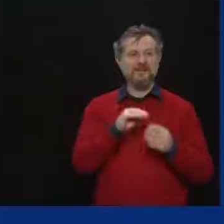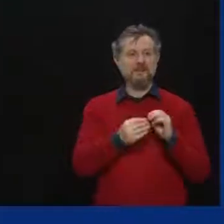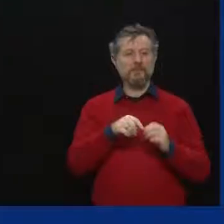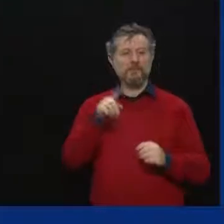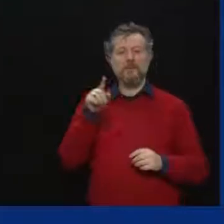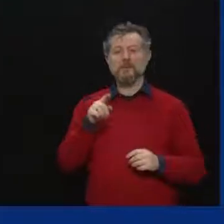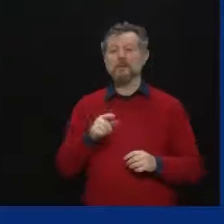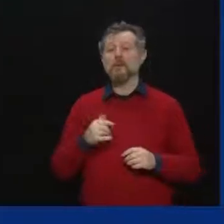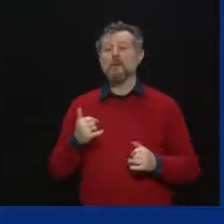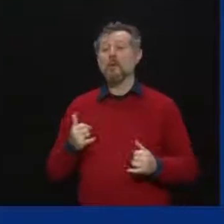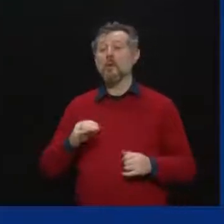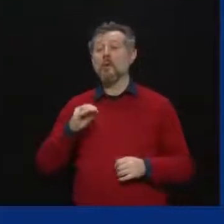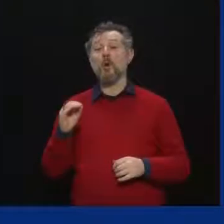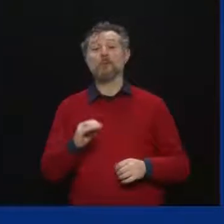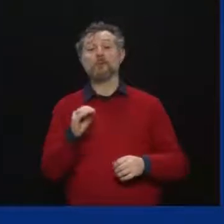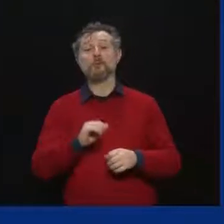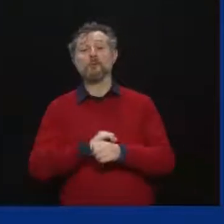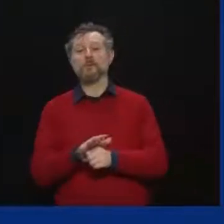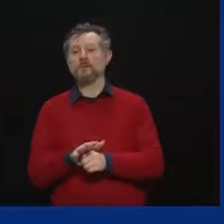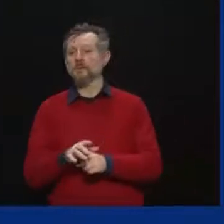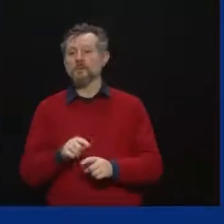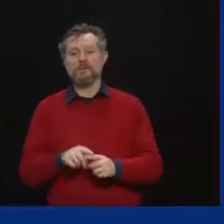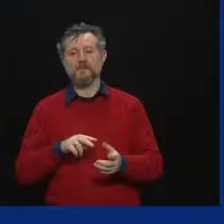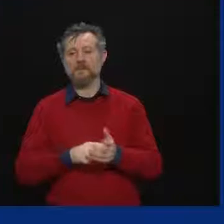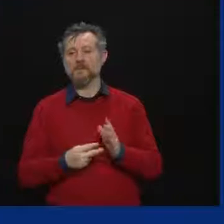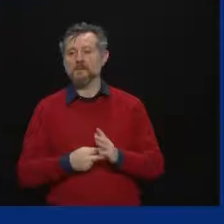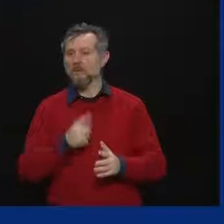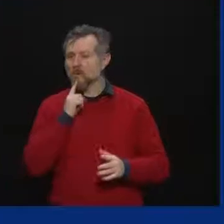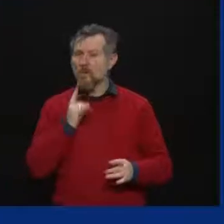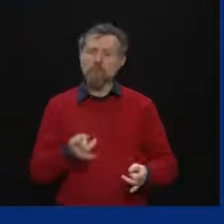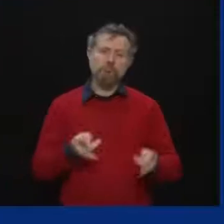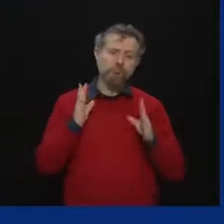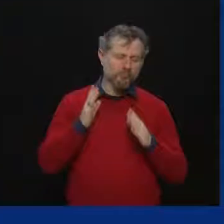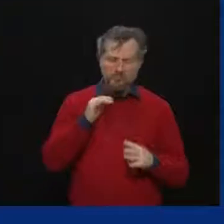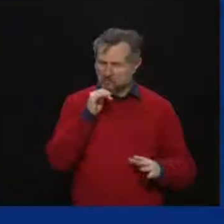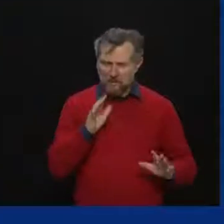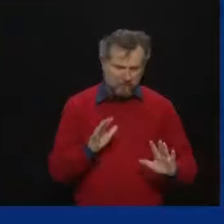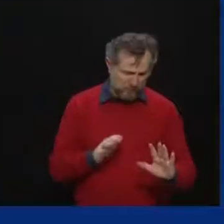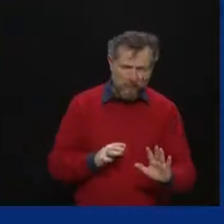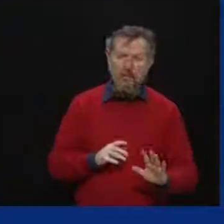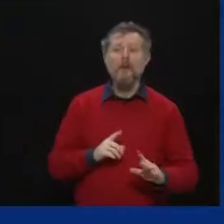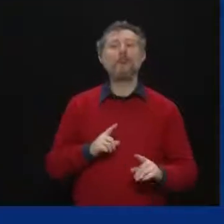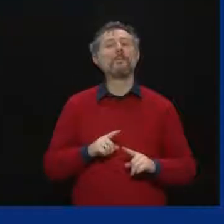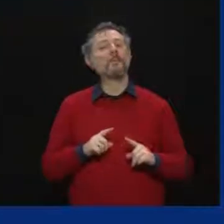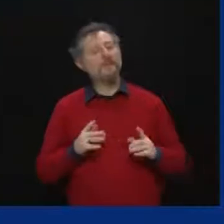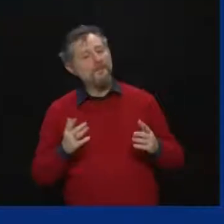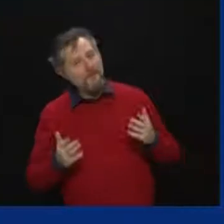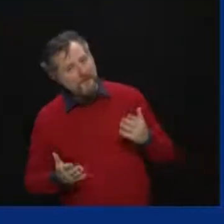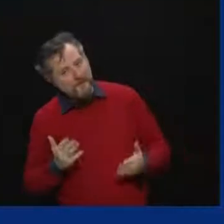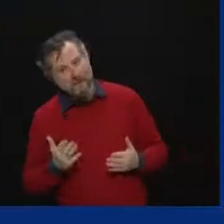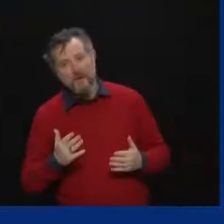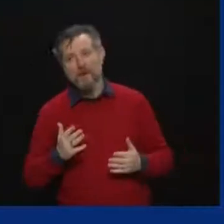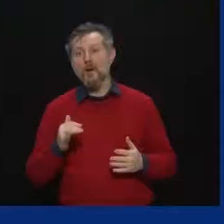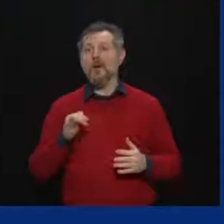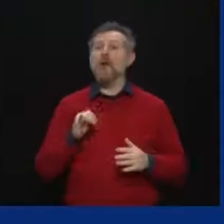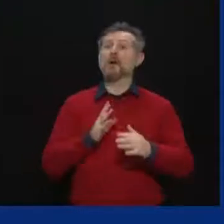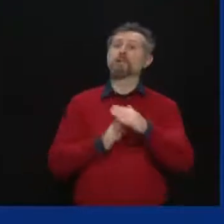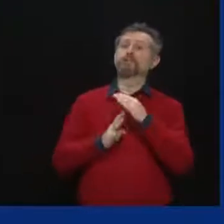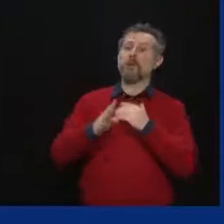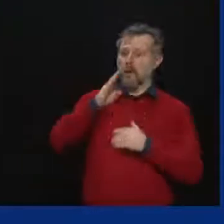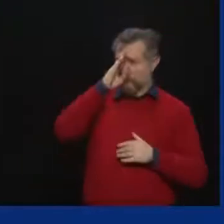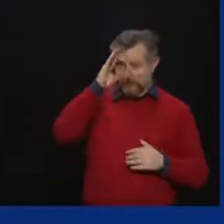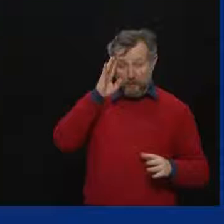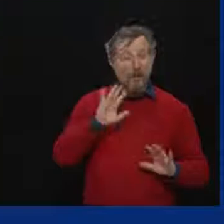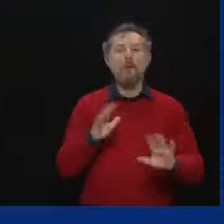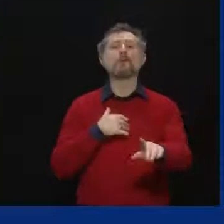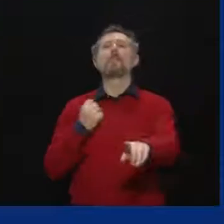Omicron variant is not resulting in such severe cases that require hospitalization, we may not hit those peaks again, but we're preparing. We're